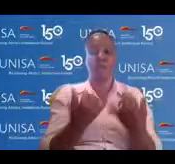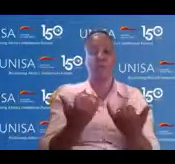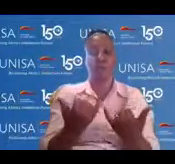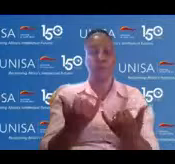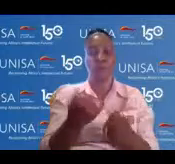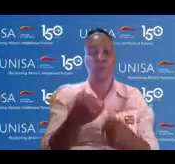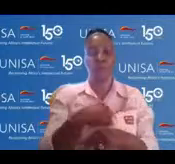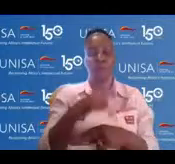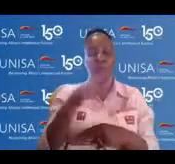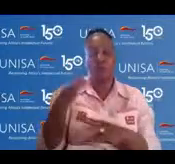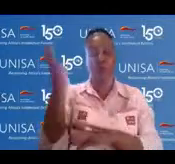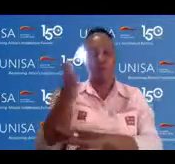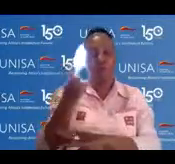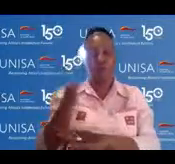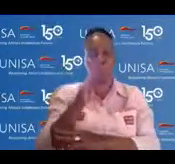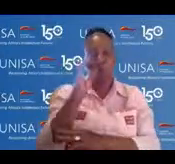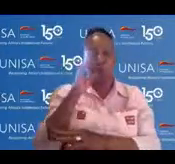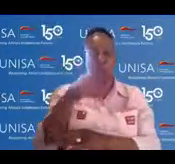get answers.